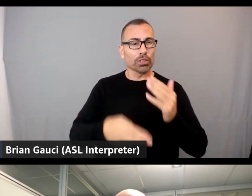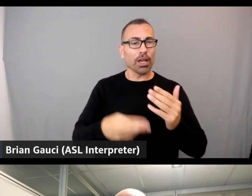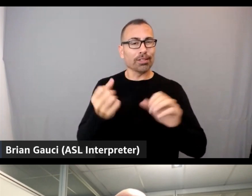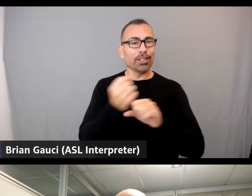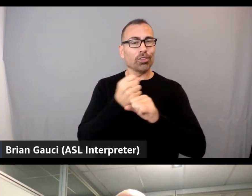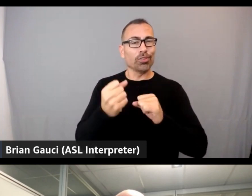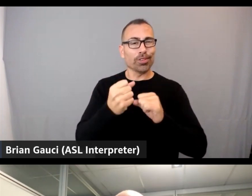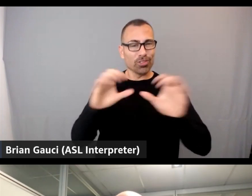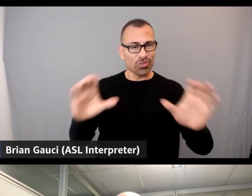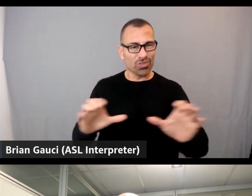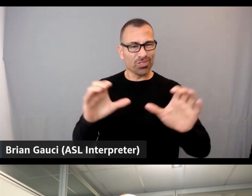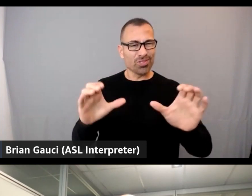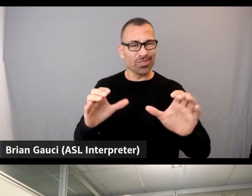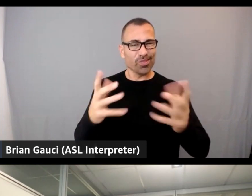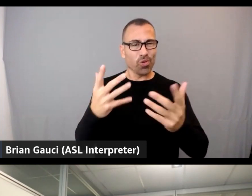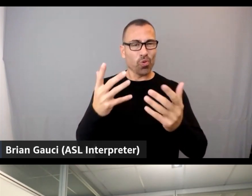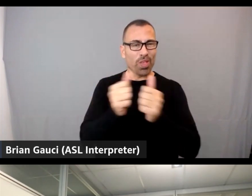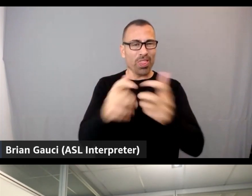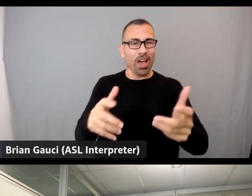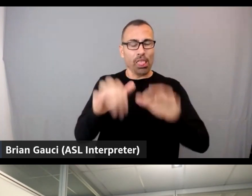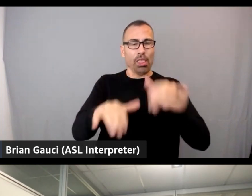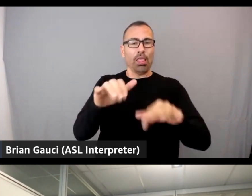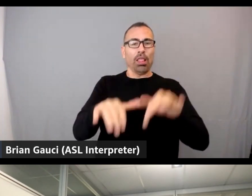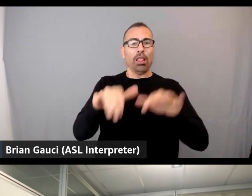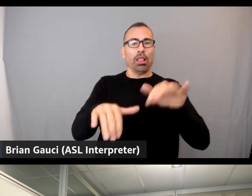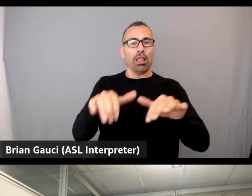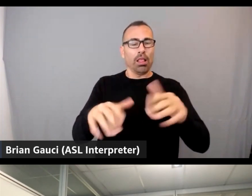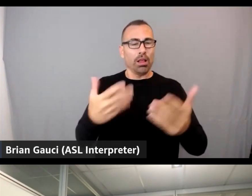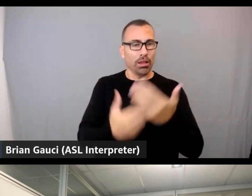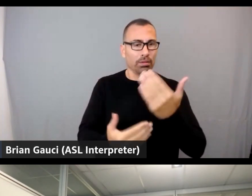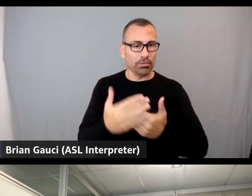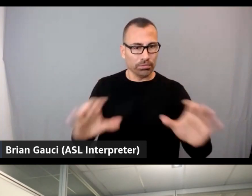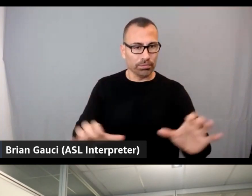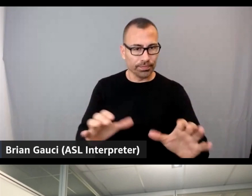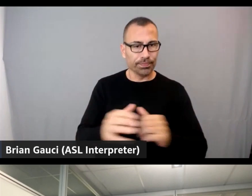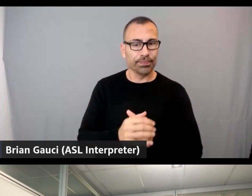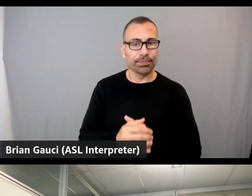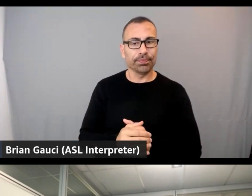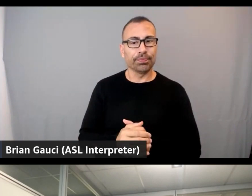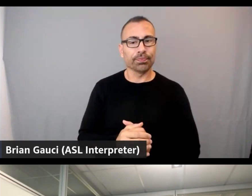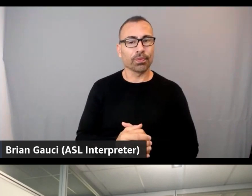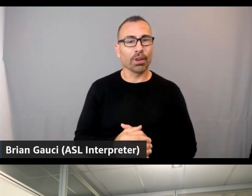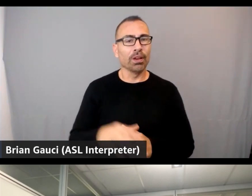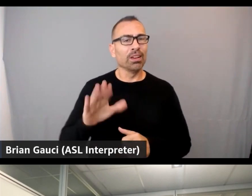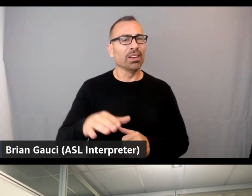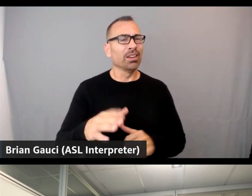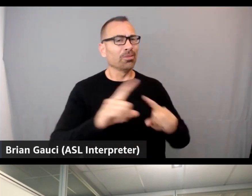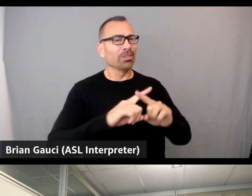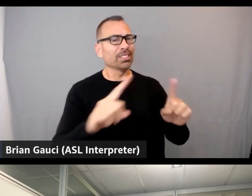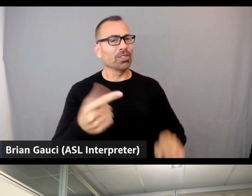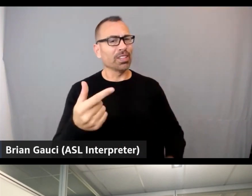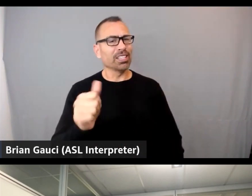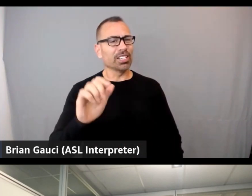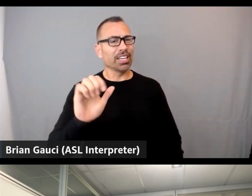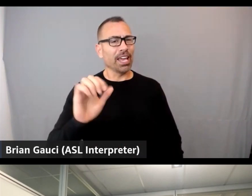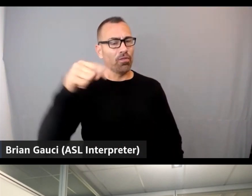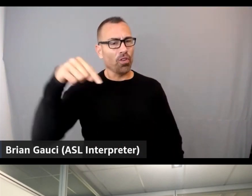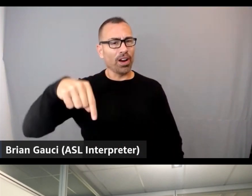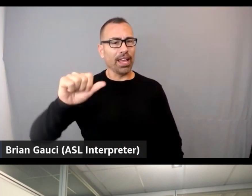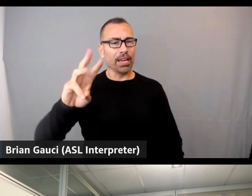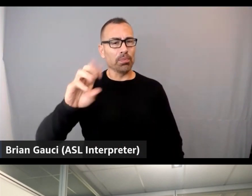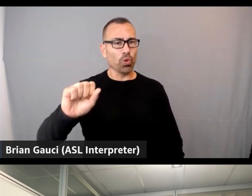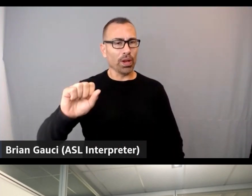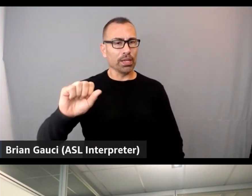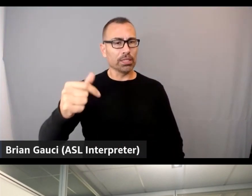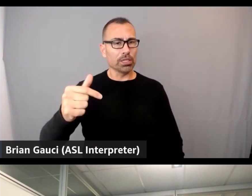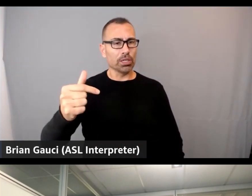Gotcha. So what's the main difference between like the GA for AWS Glue and this particular launch?